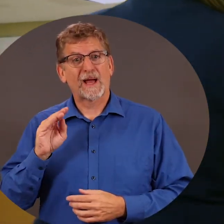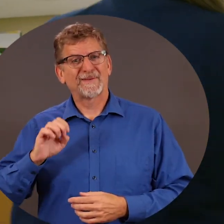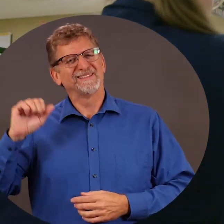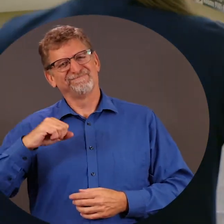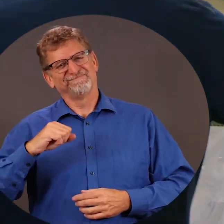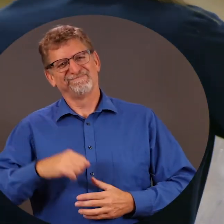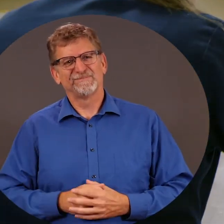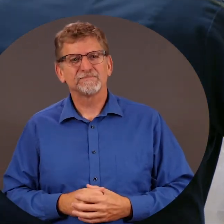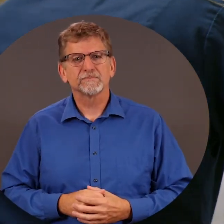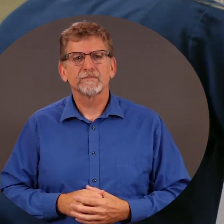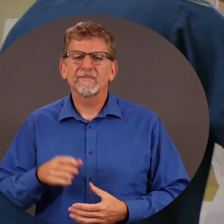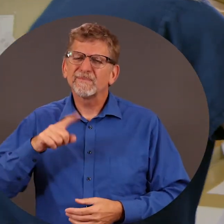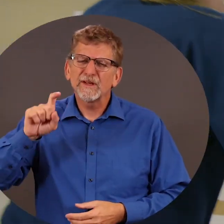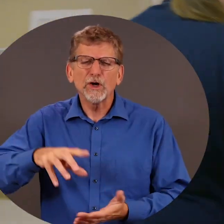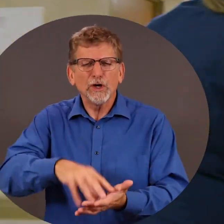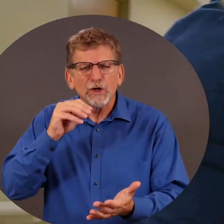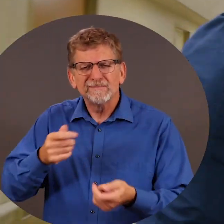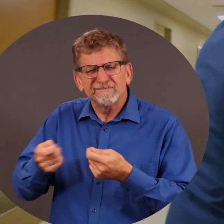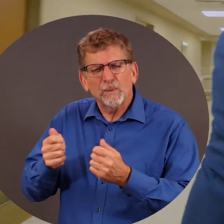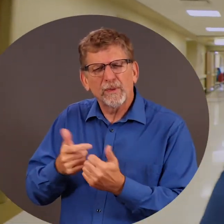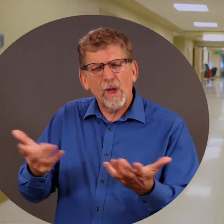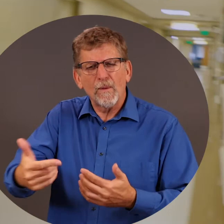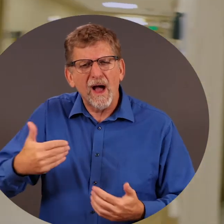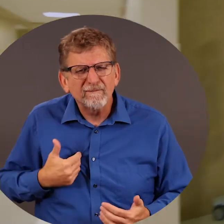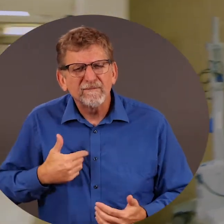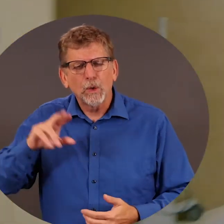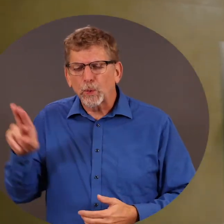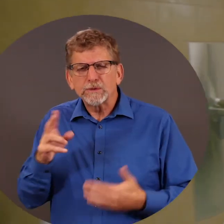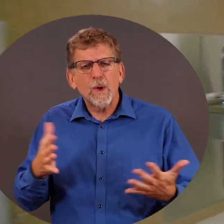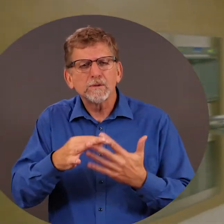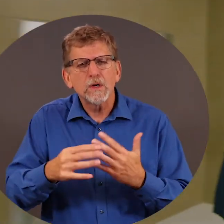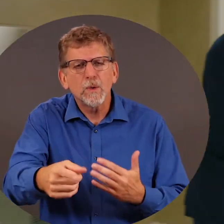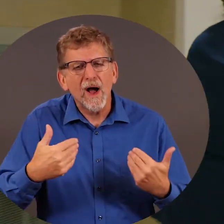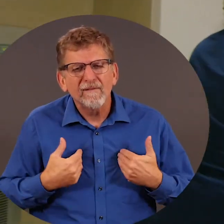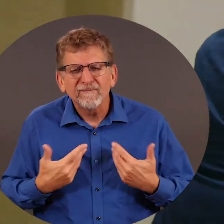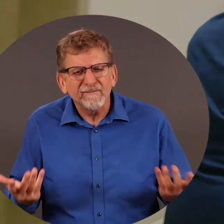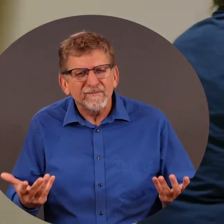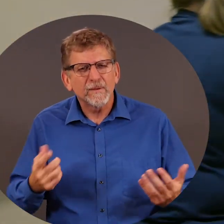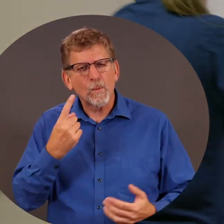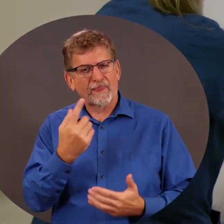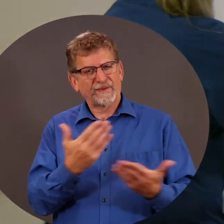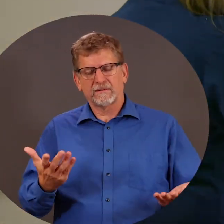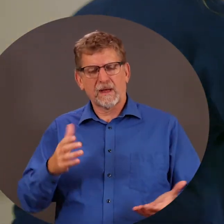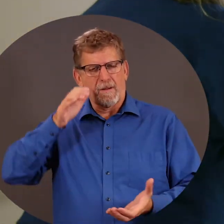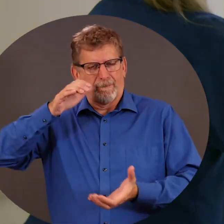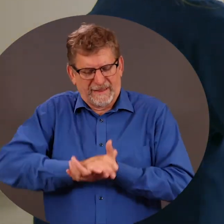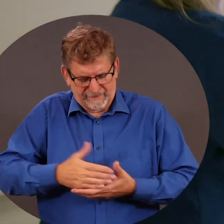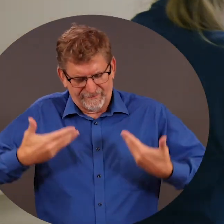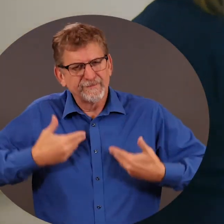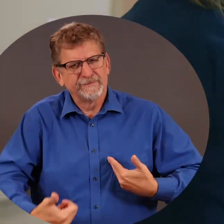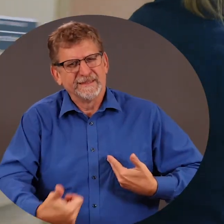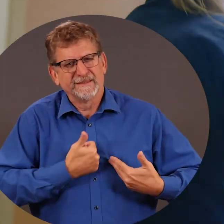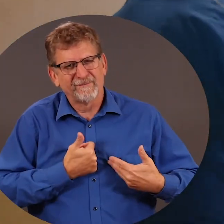what you have and use what choices and what things you got. One thing is believing in